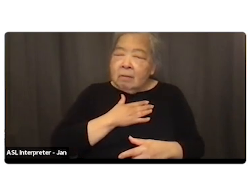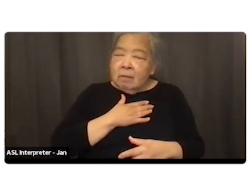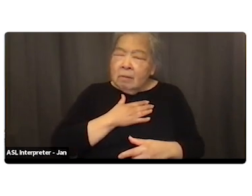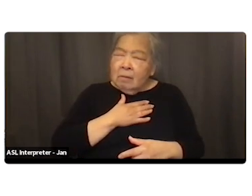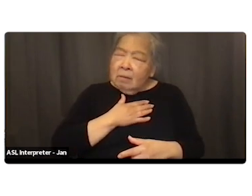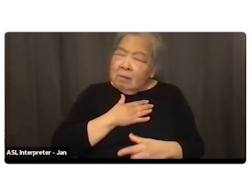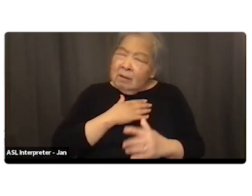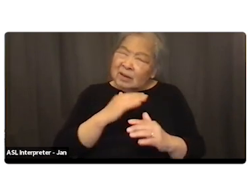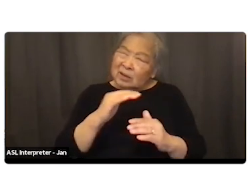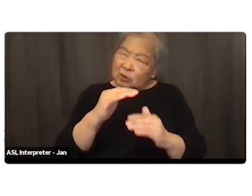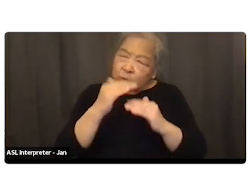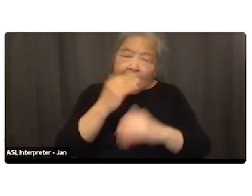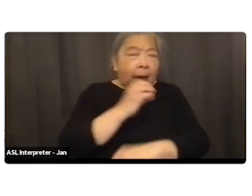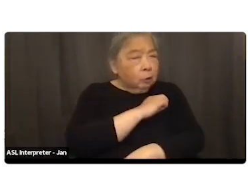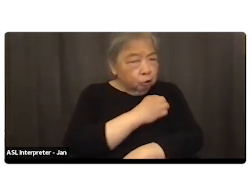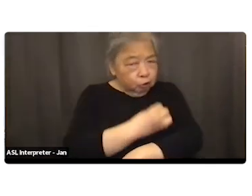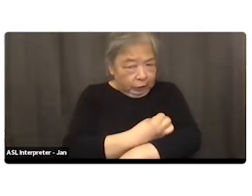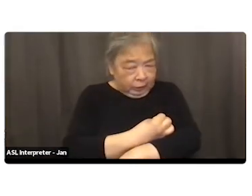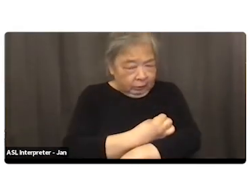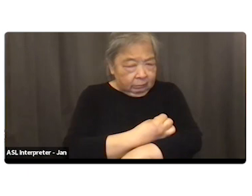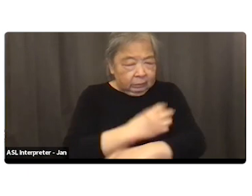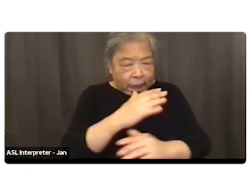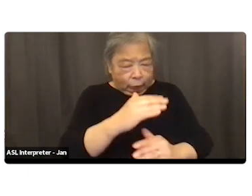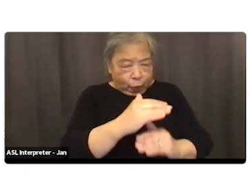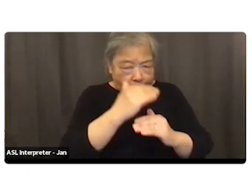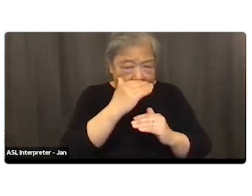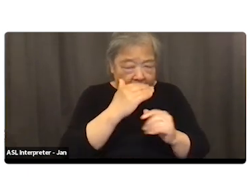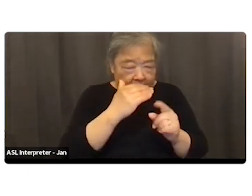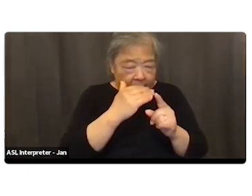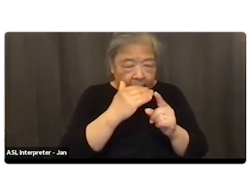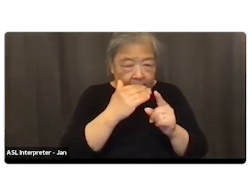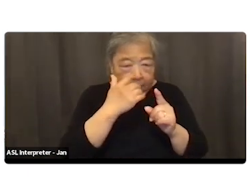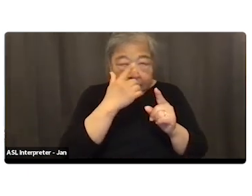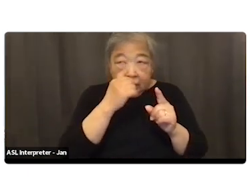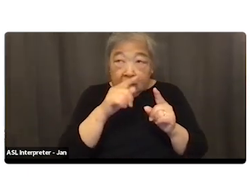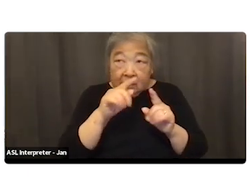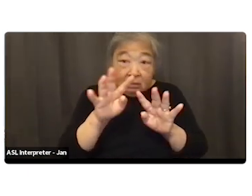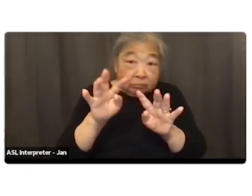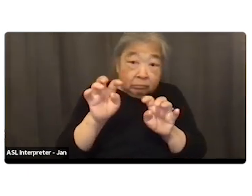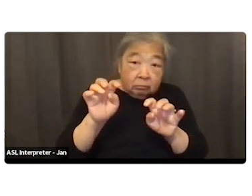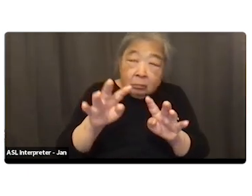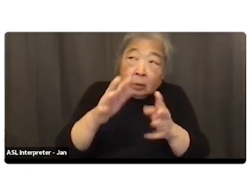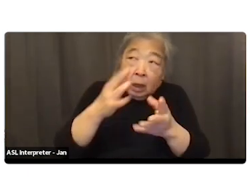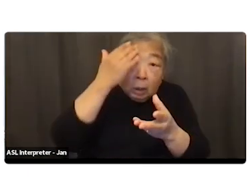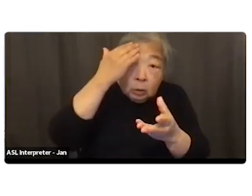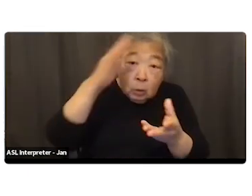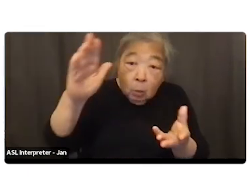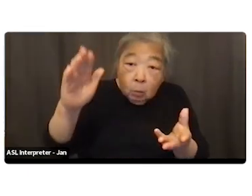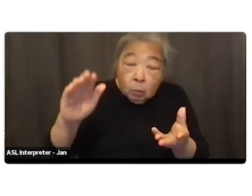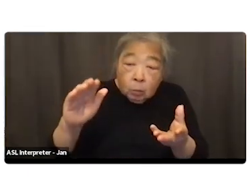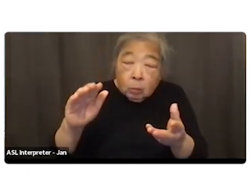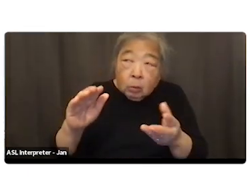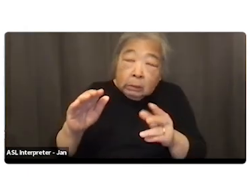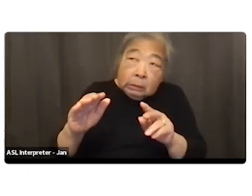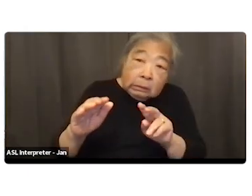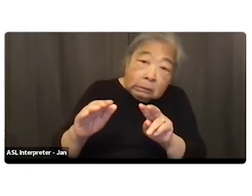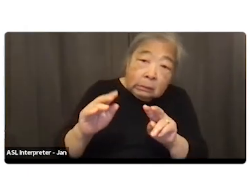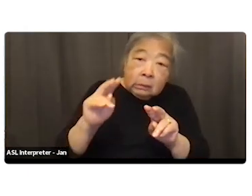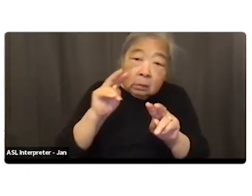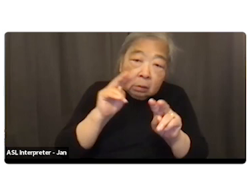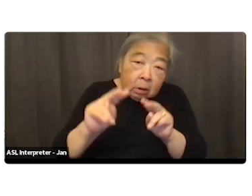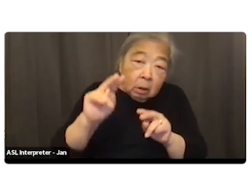constricted energetically, right, by the unknown that the COVID and all of what it was going to